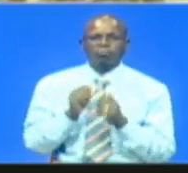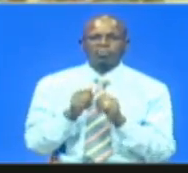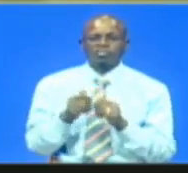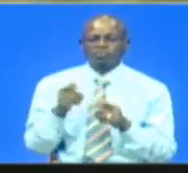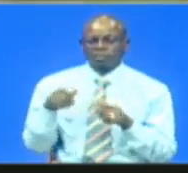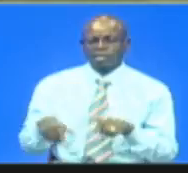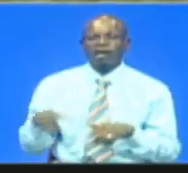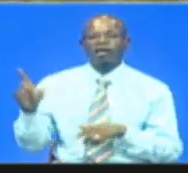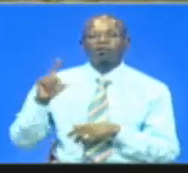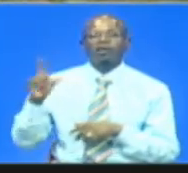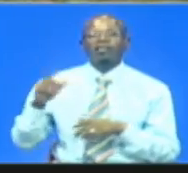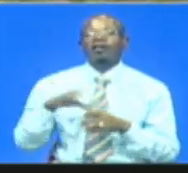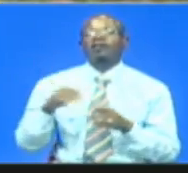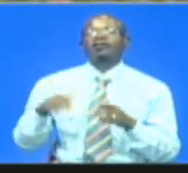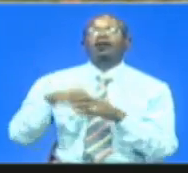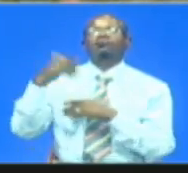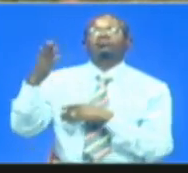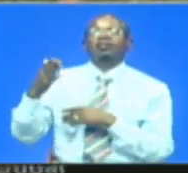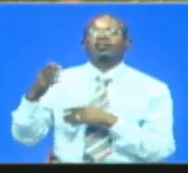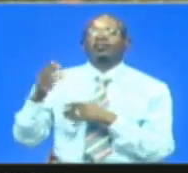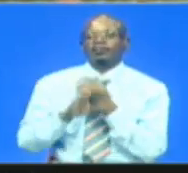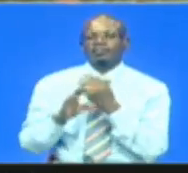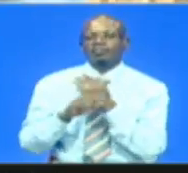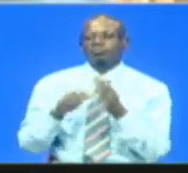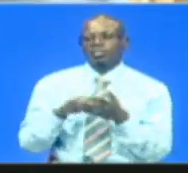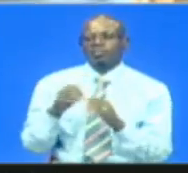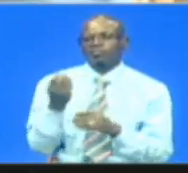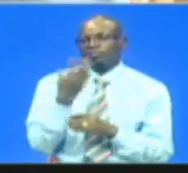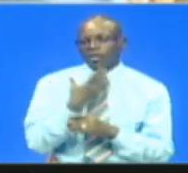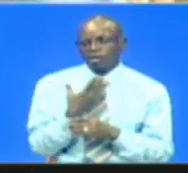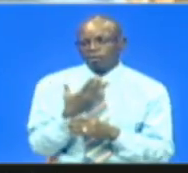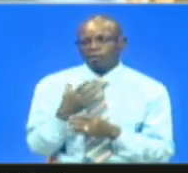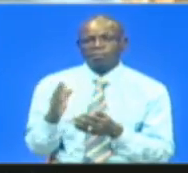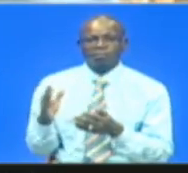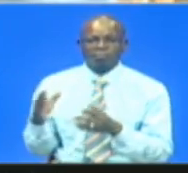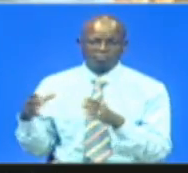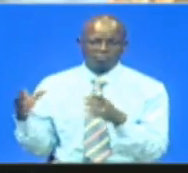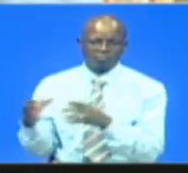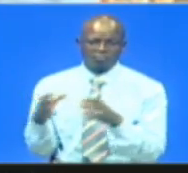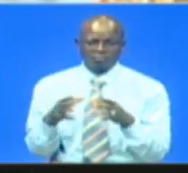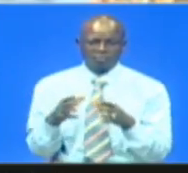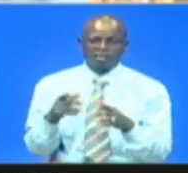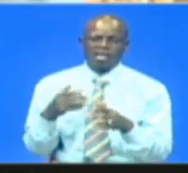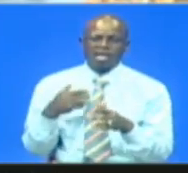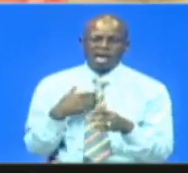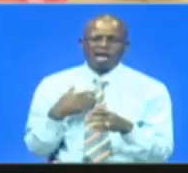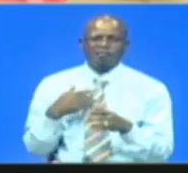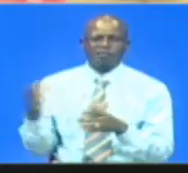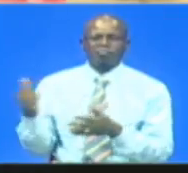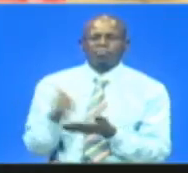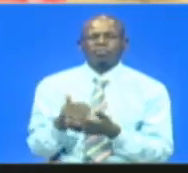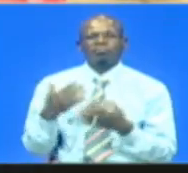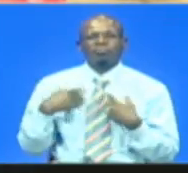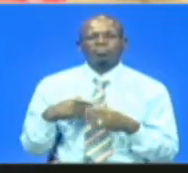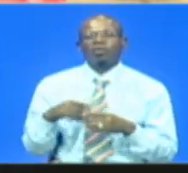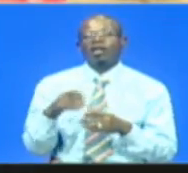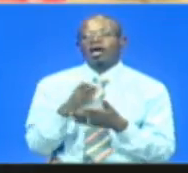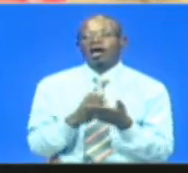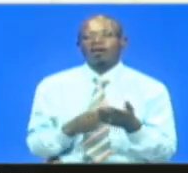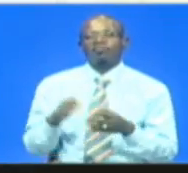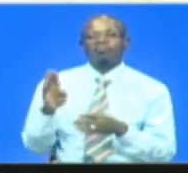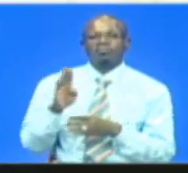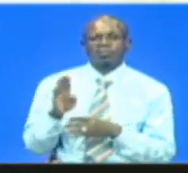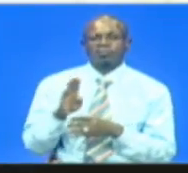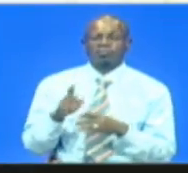the borders, the flower sector, which employs close to 500,000 people, is also never shy of the negative publicity as far